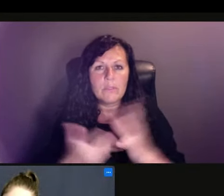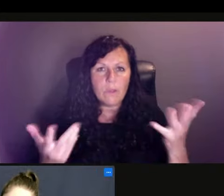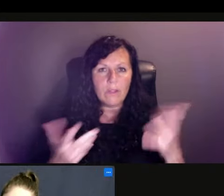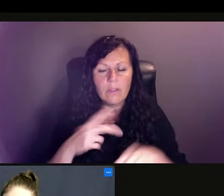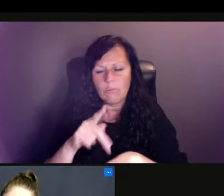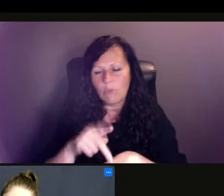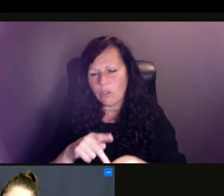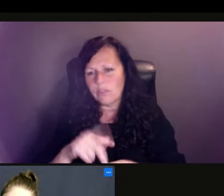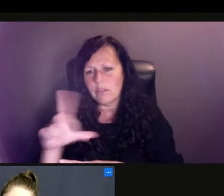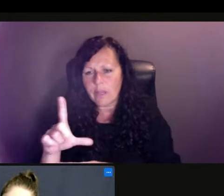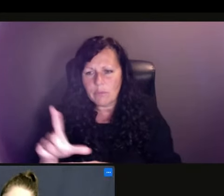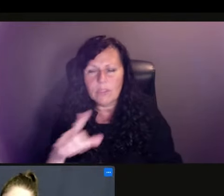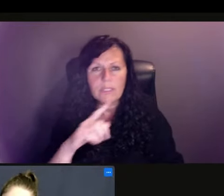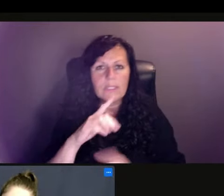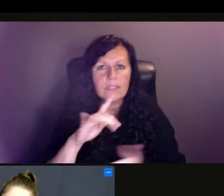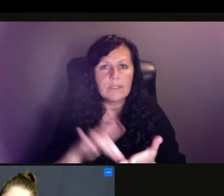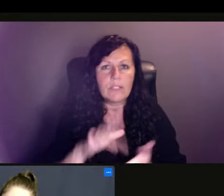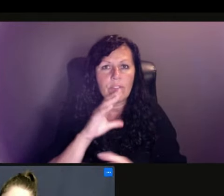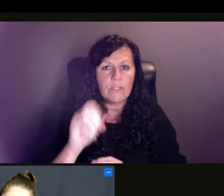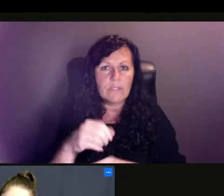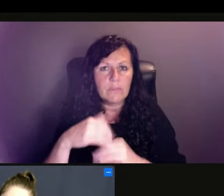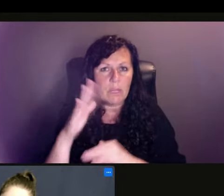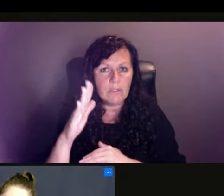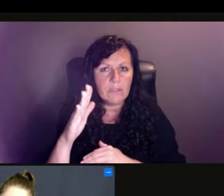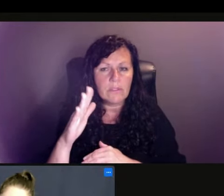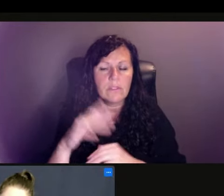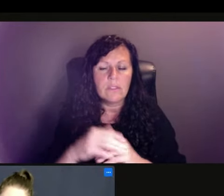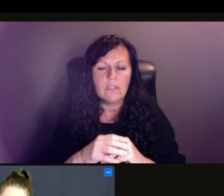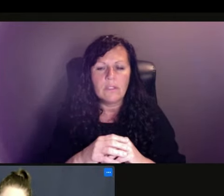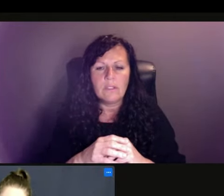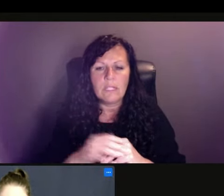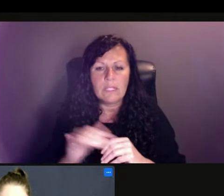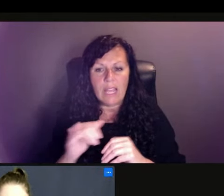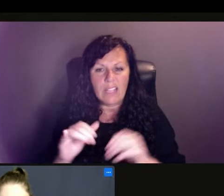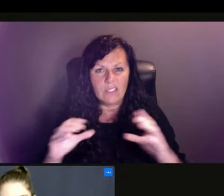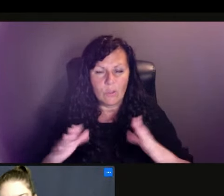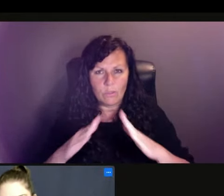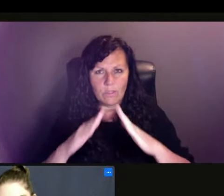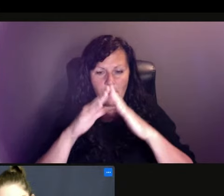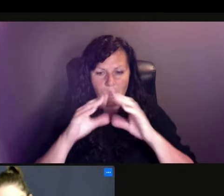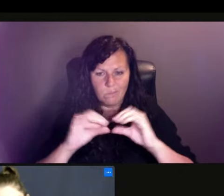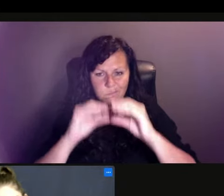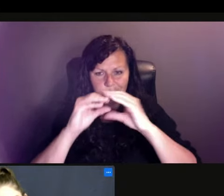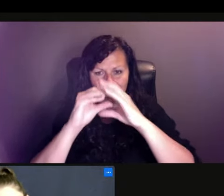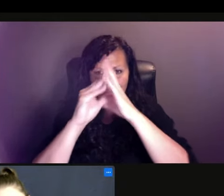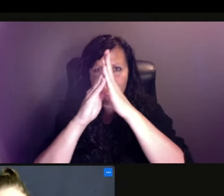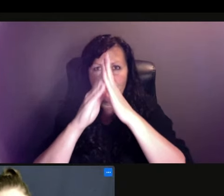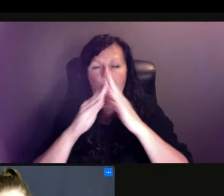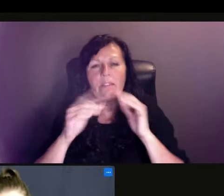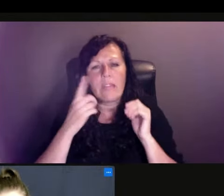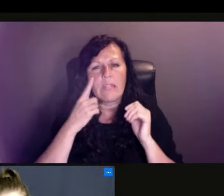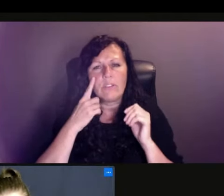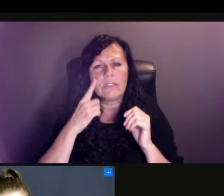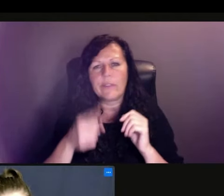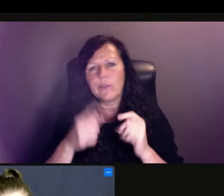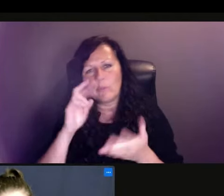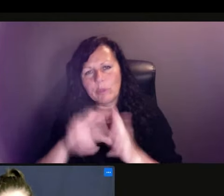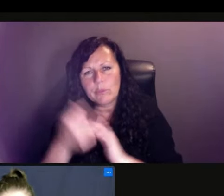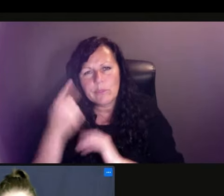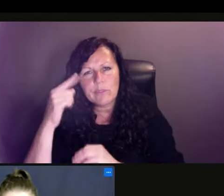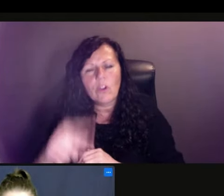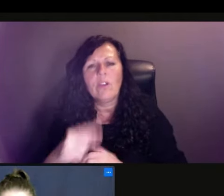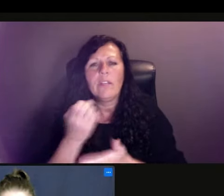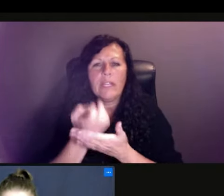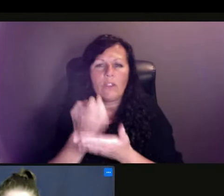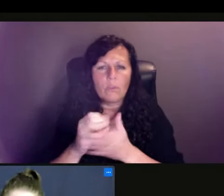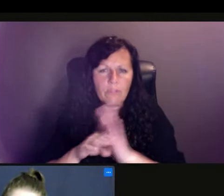and Center 50 Plus. And then as it goes up, you know, we look at purpose. And of course, that's economic development and jobs